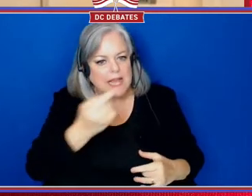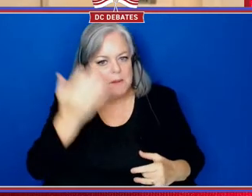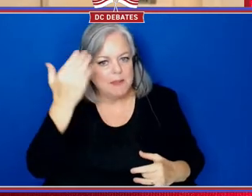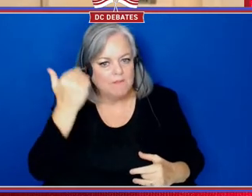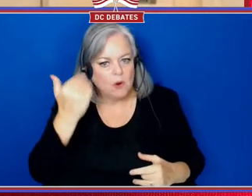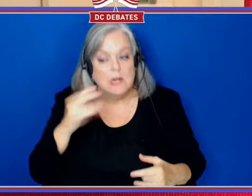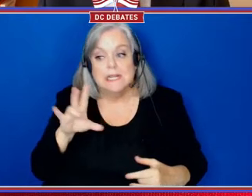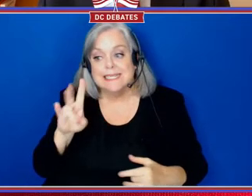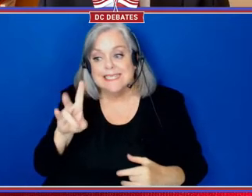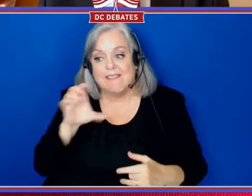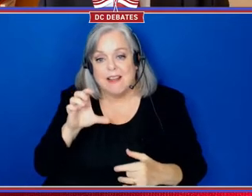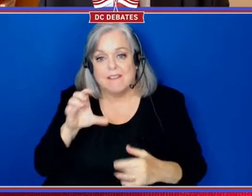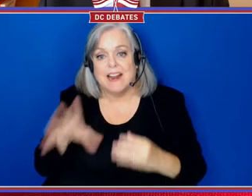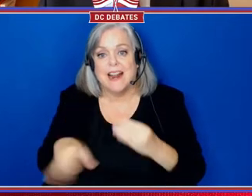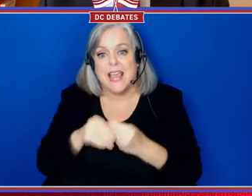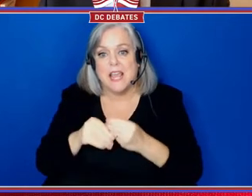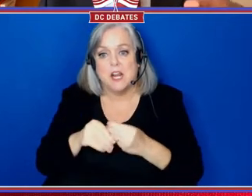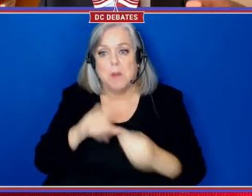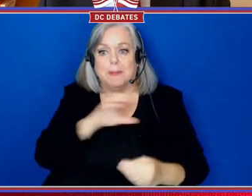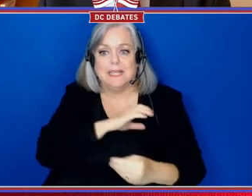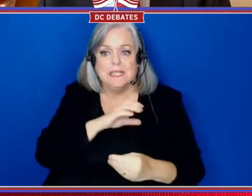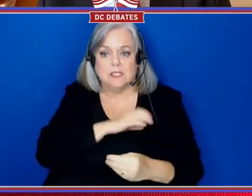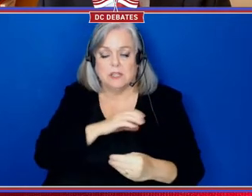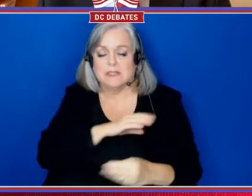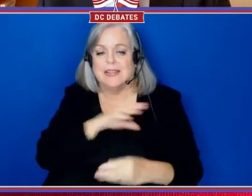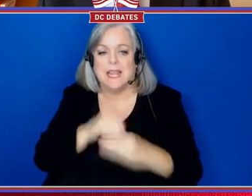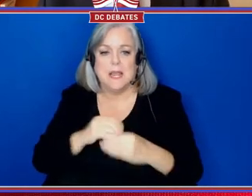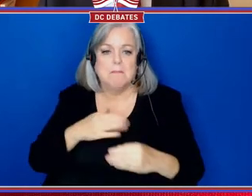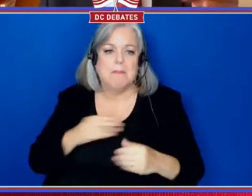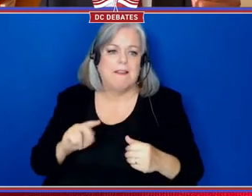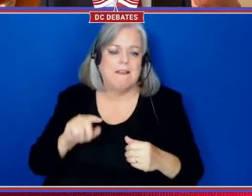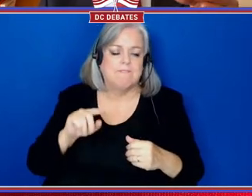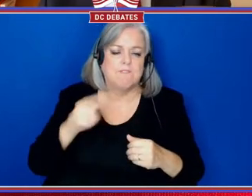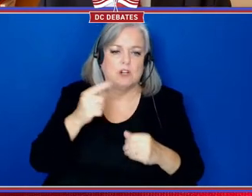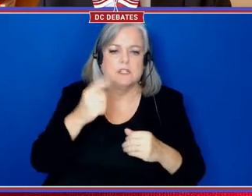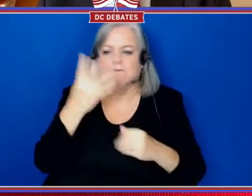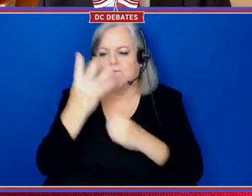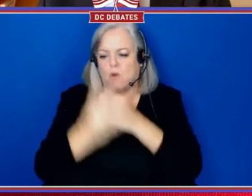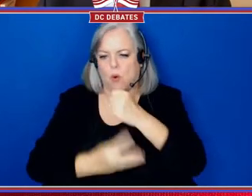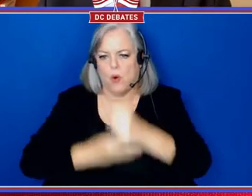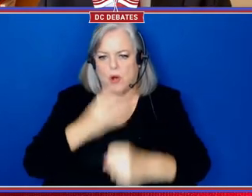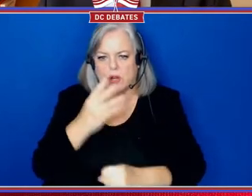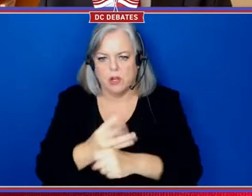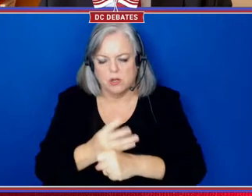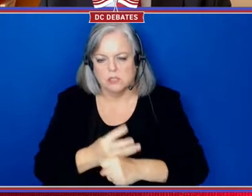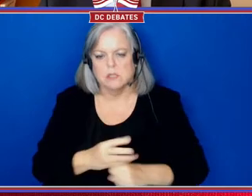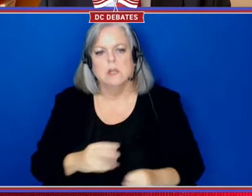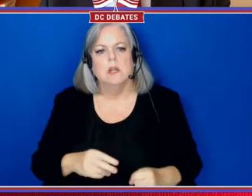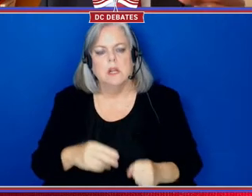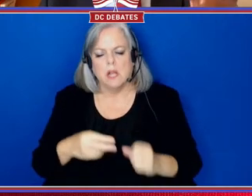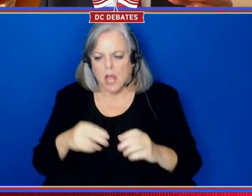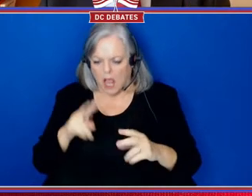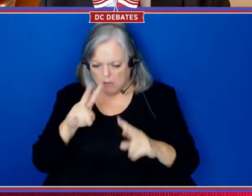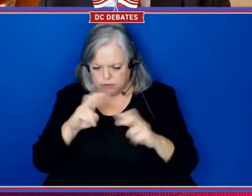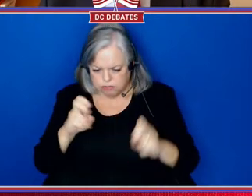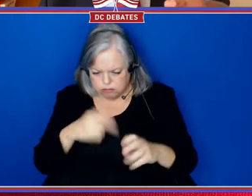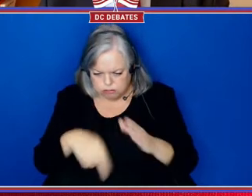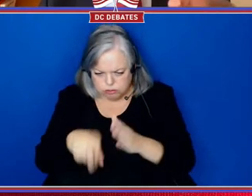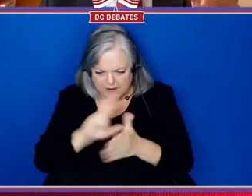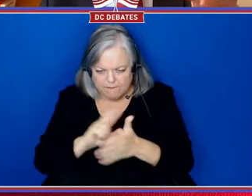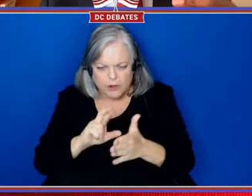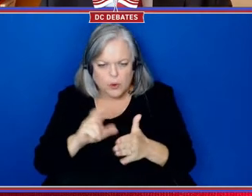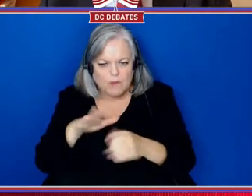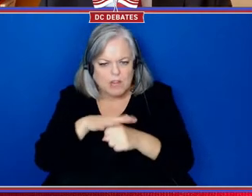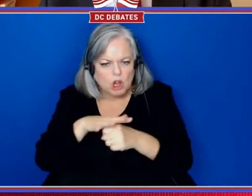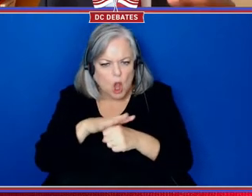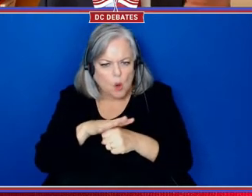first 4 years, an additional interdiction unit, a review of our local and federal courts for the loitering that goes